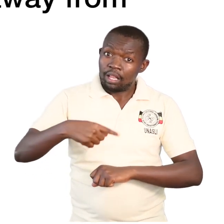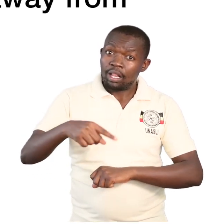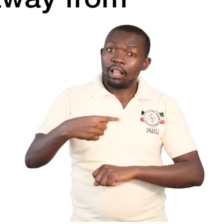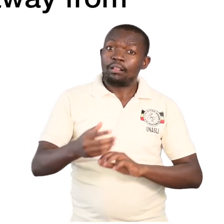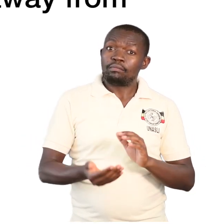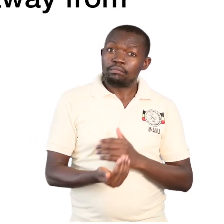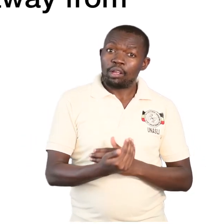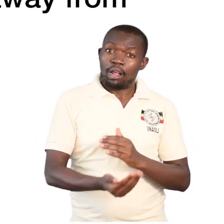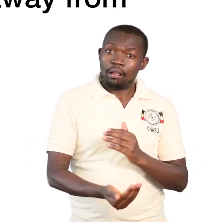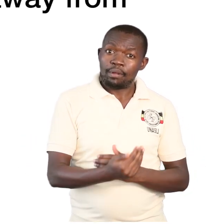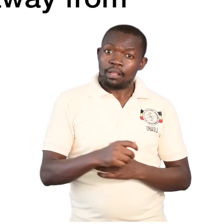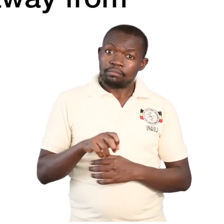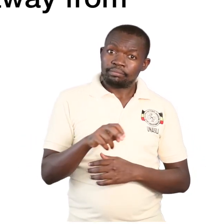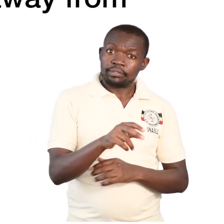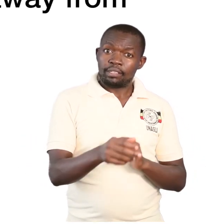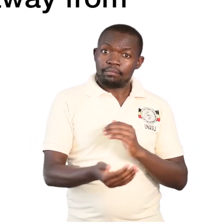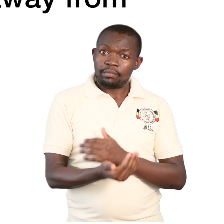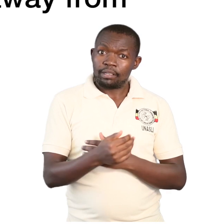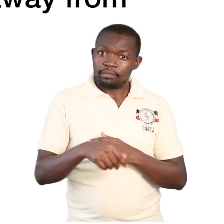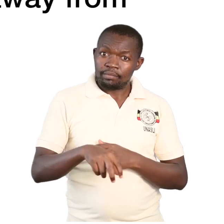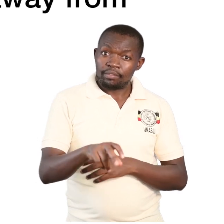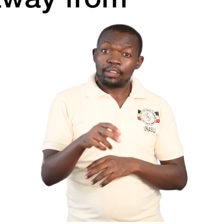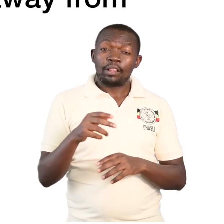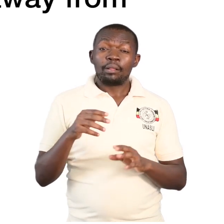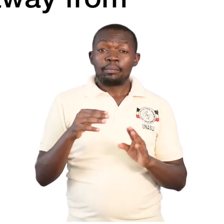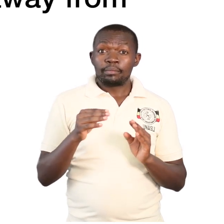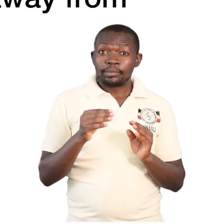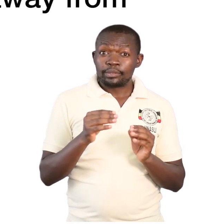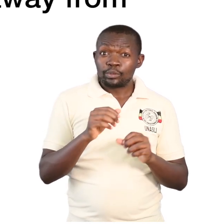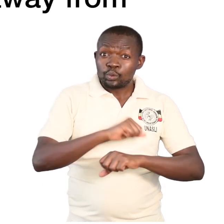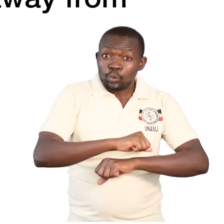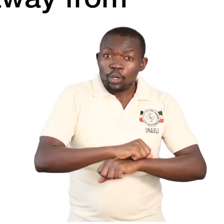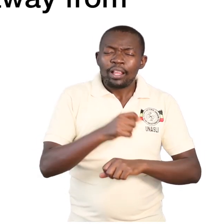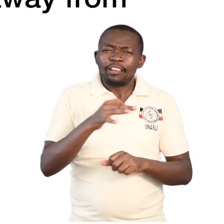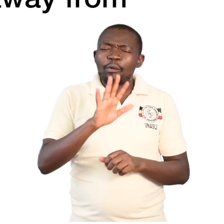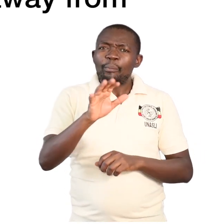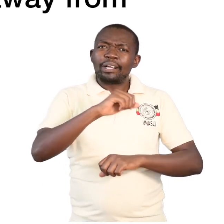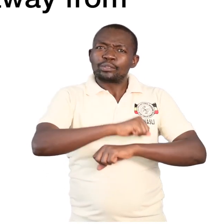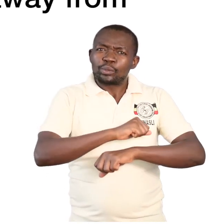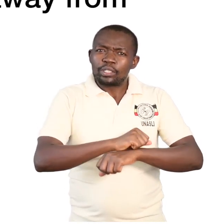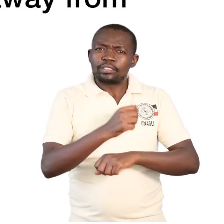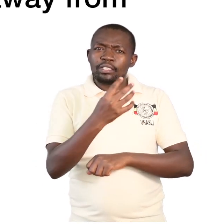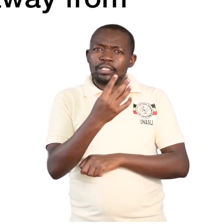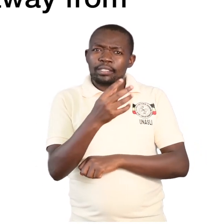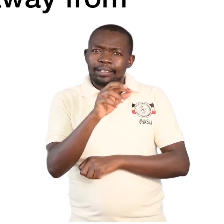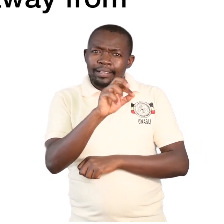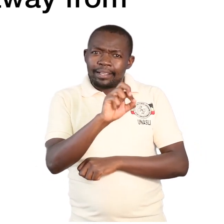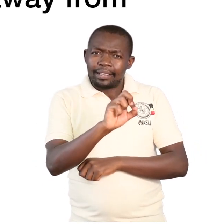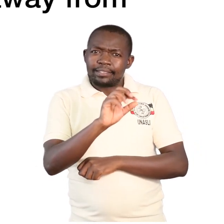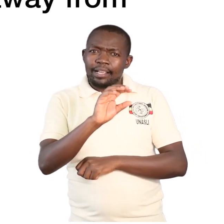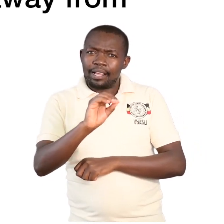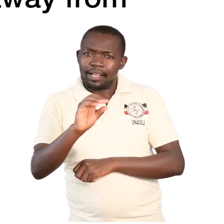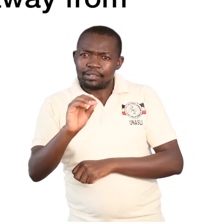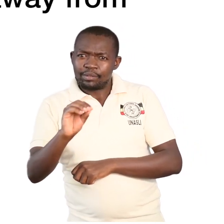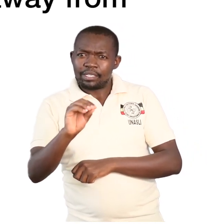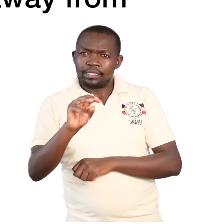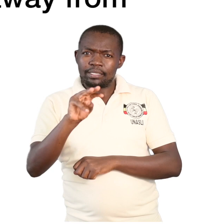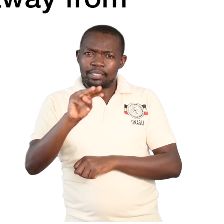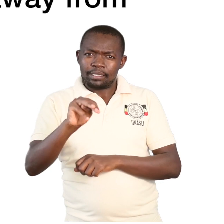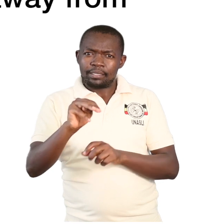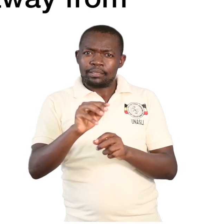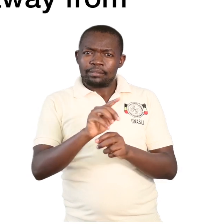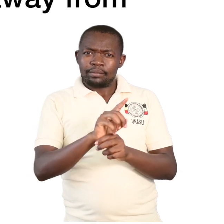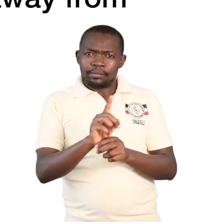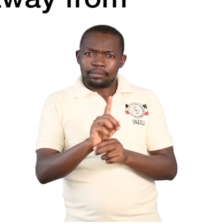morning. If his school is 840 meters away from home, if his school